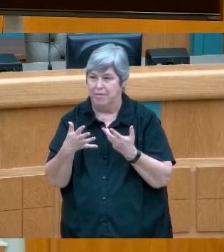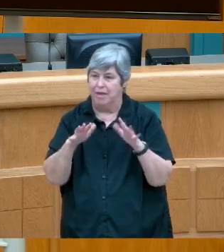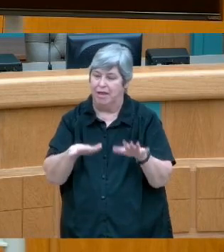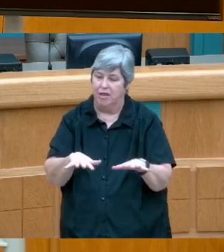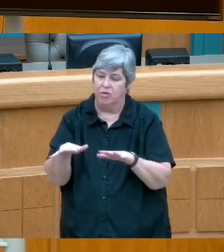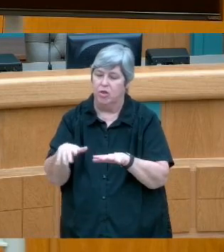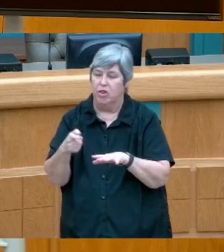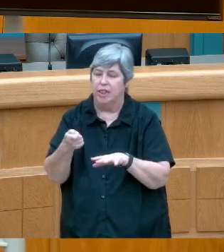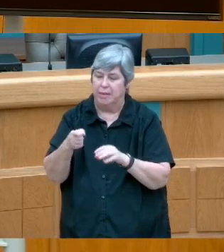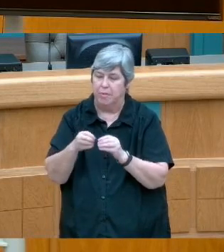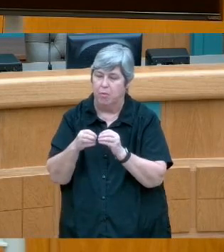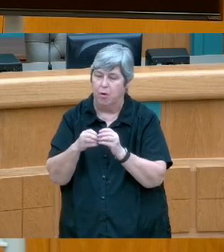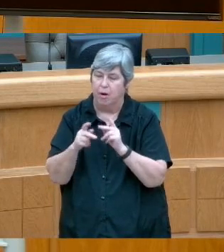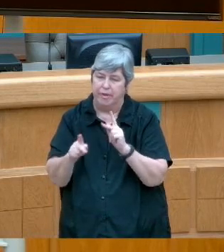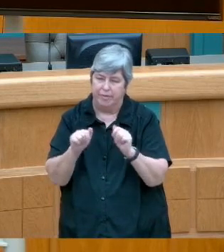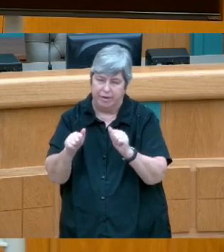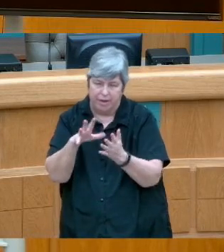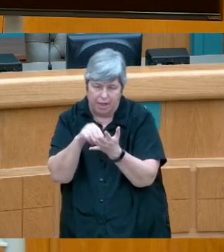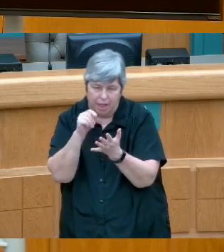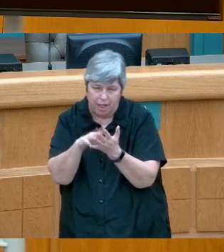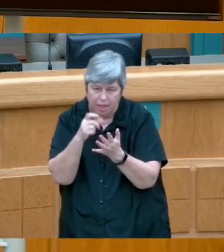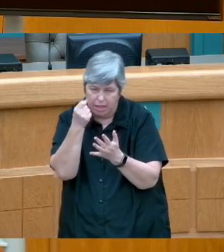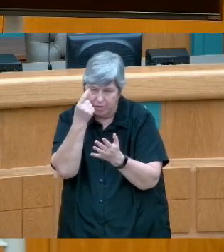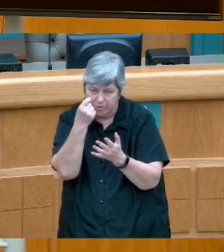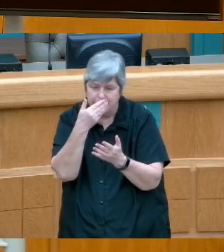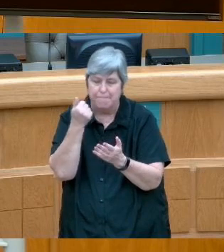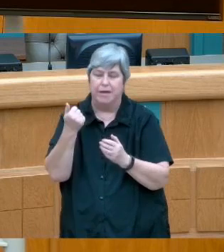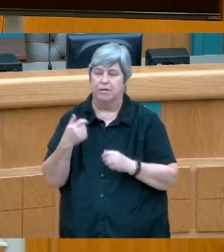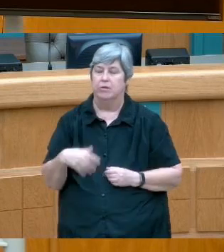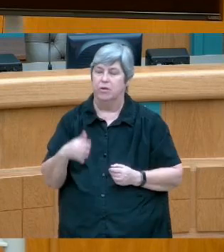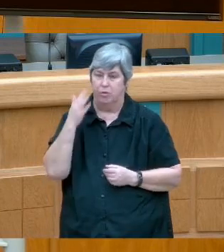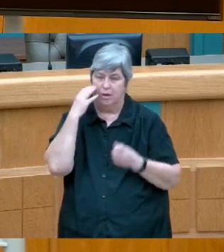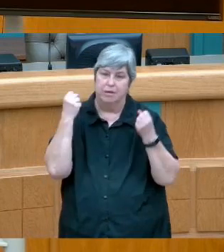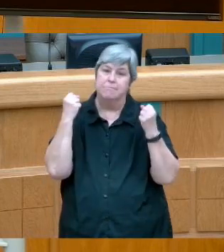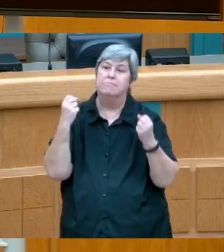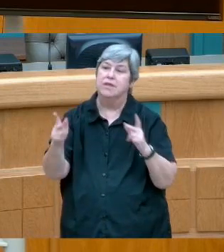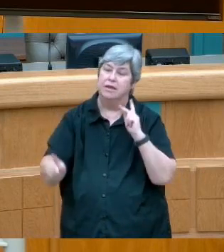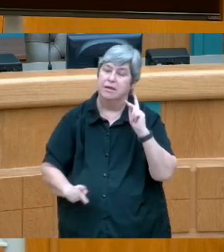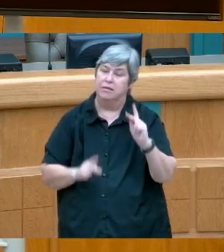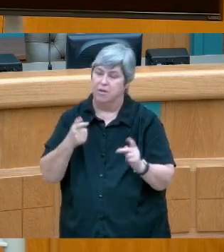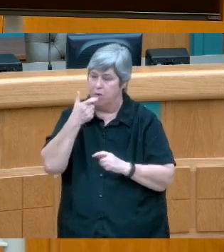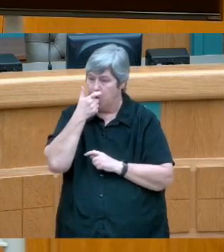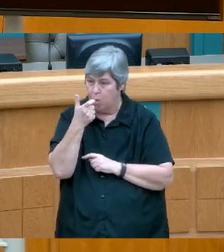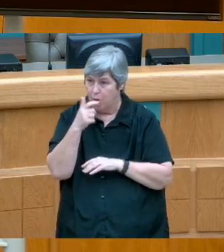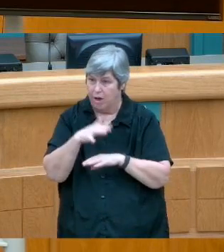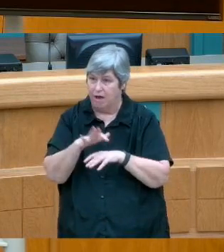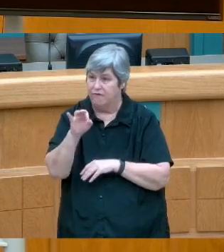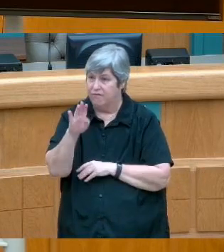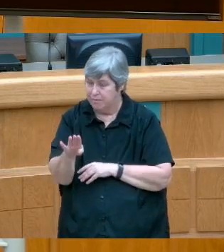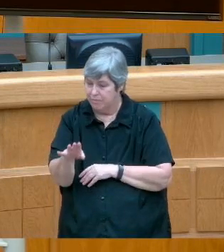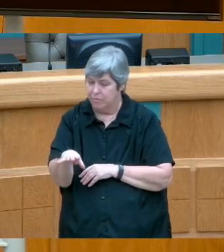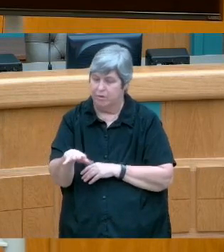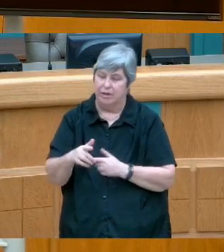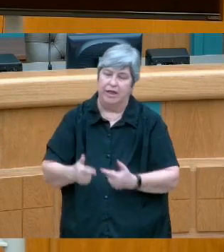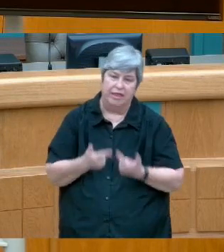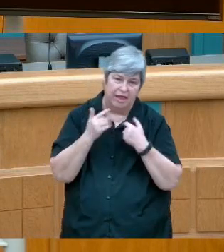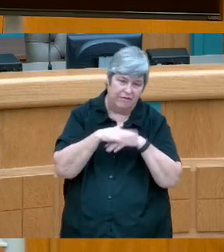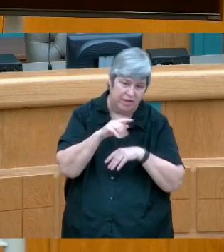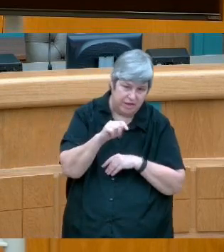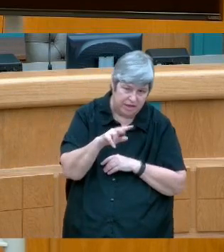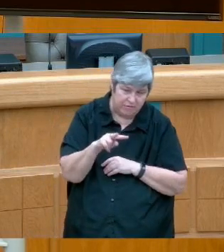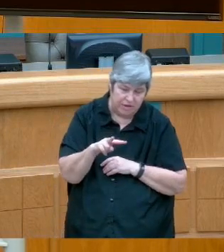down a little bit so the community can best learn from it. We know that there's a lot of people that watch this on Facebook and live on